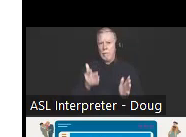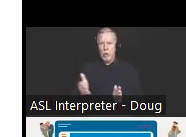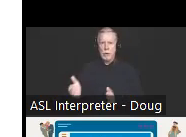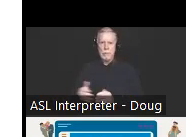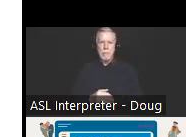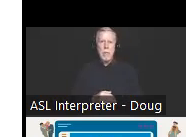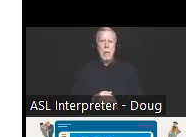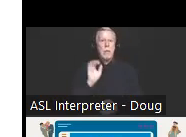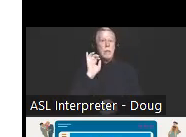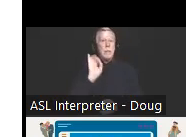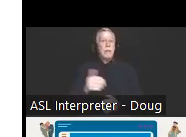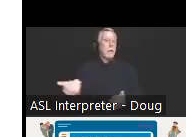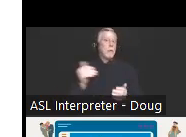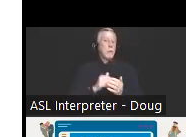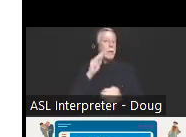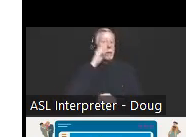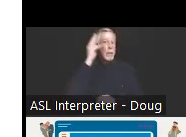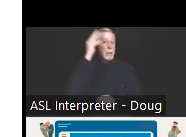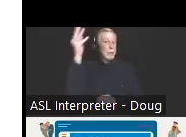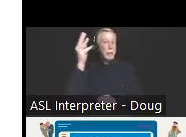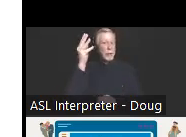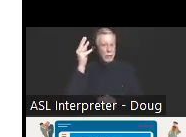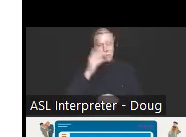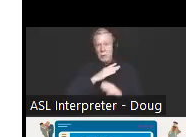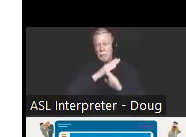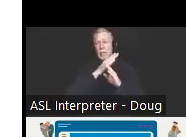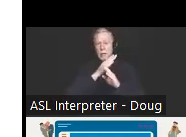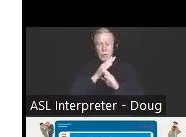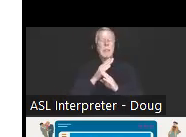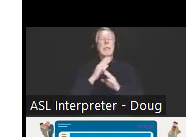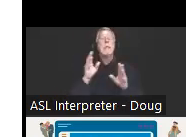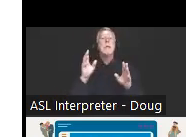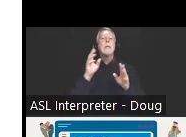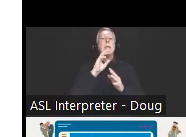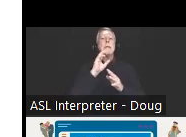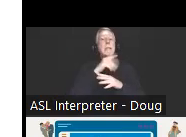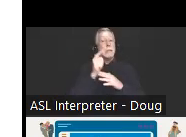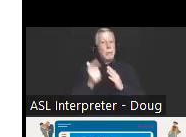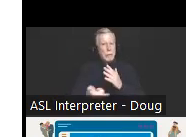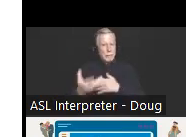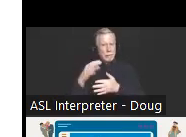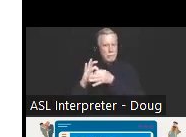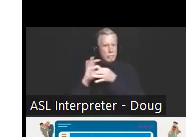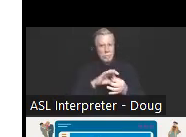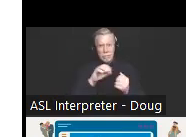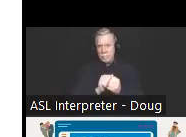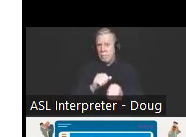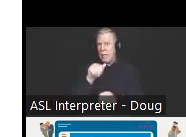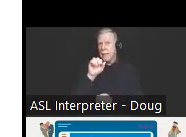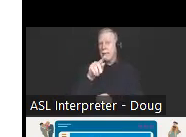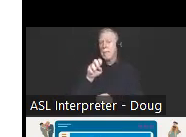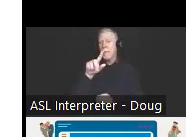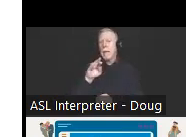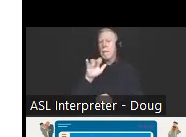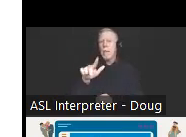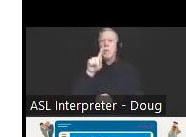This Reimagining Prevention webinar series is centered around Assembly Bill 153 for the comprehensive